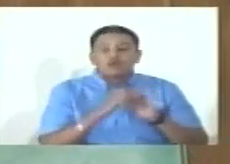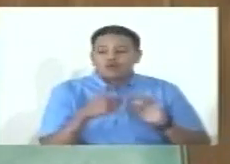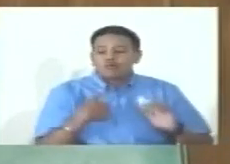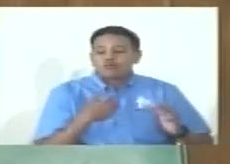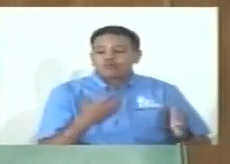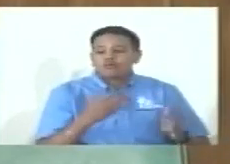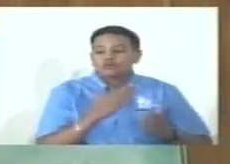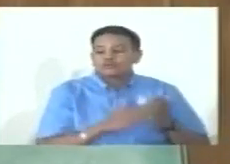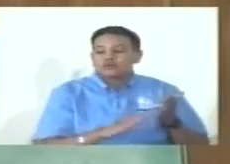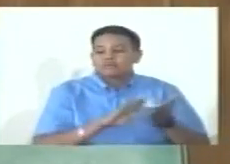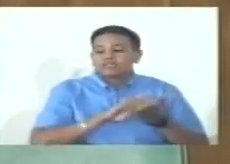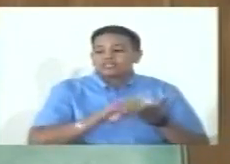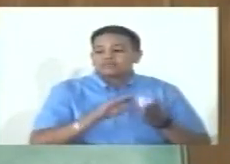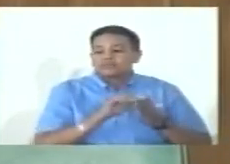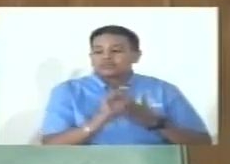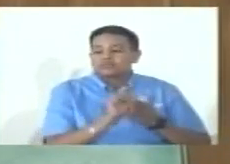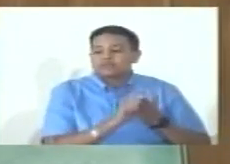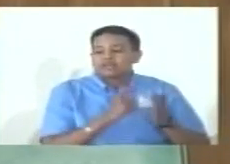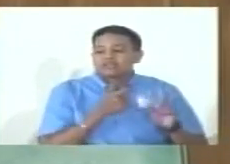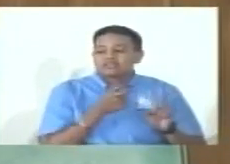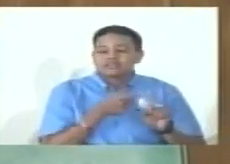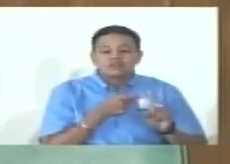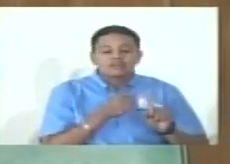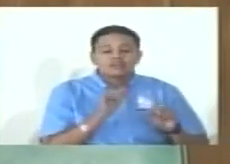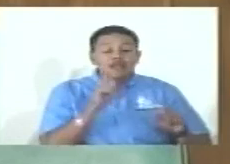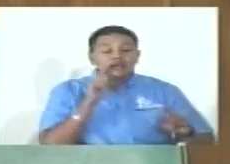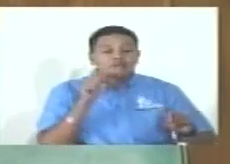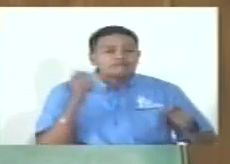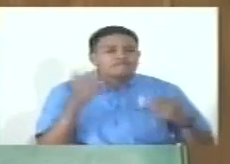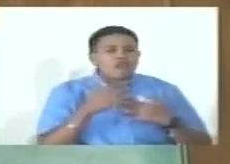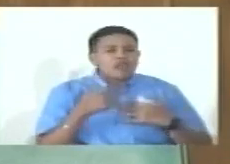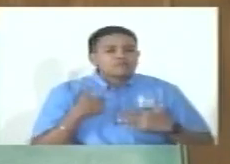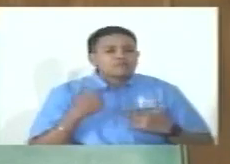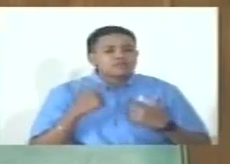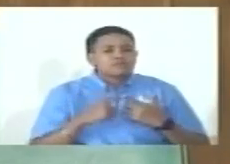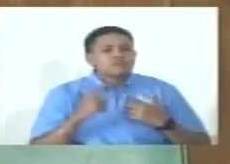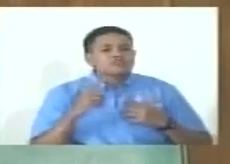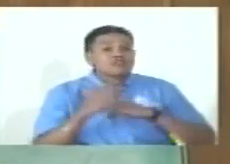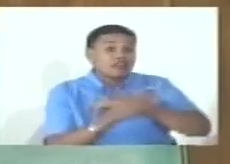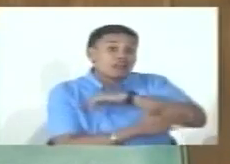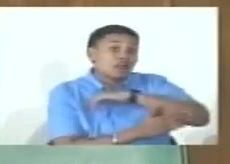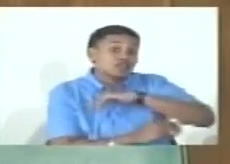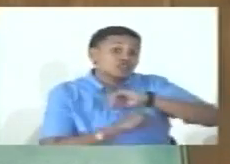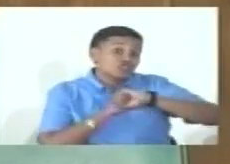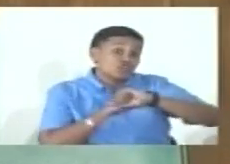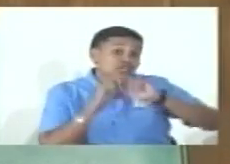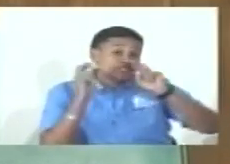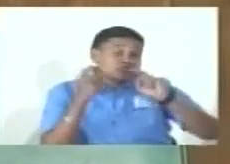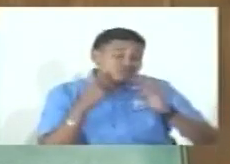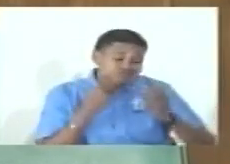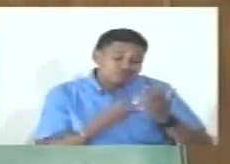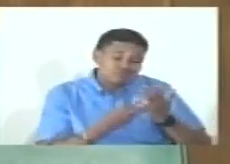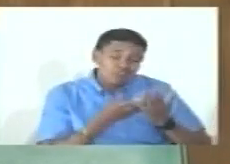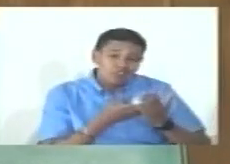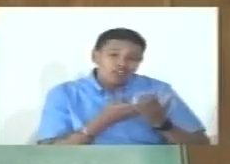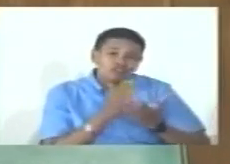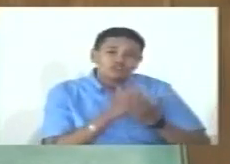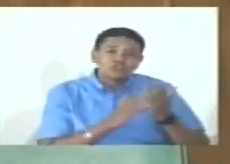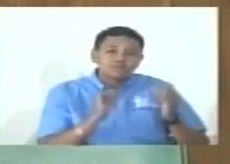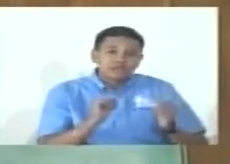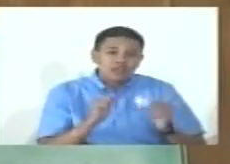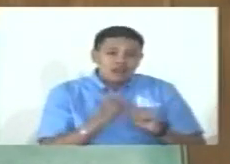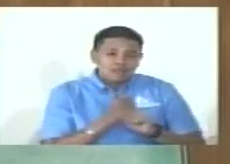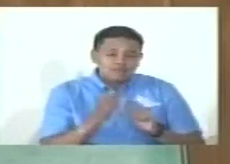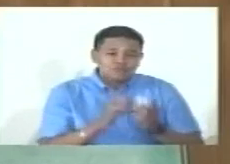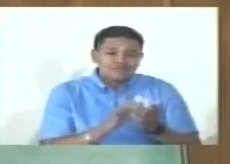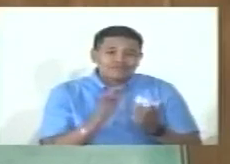me, and especially those of national security, because those can be abused